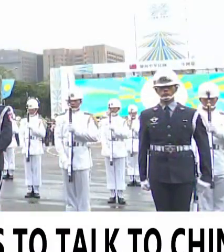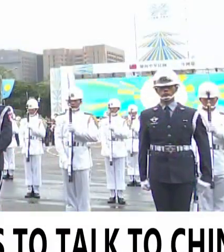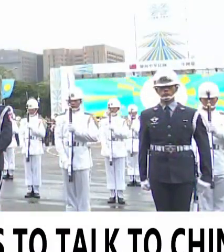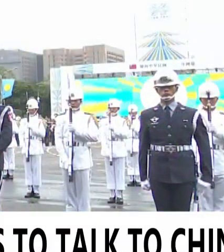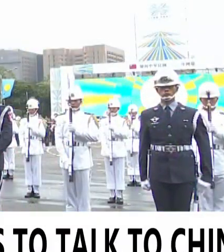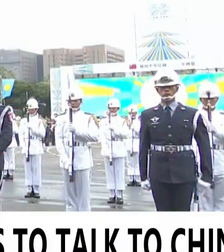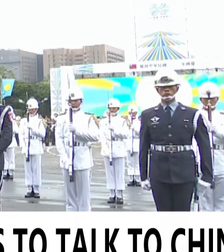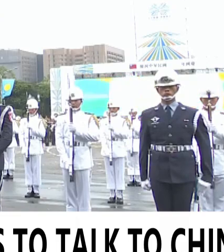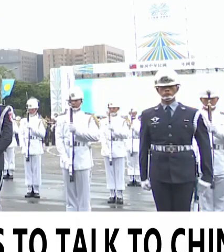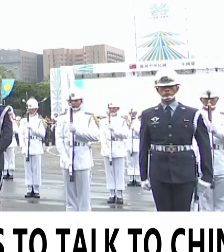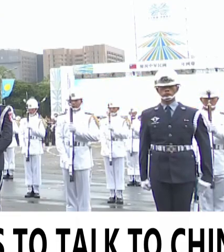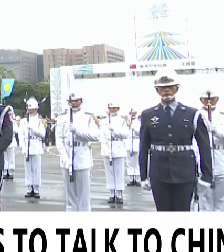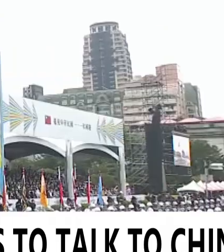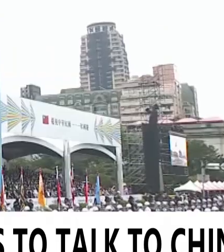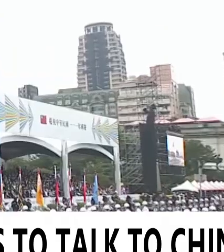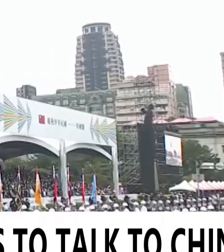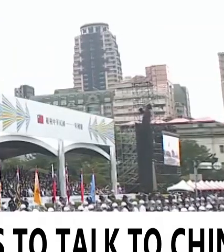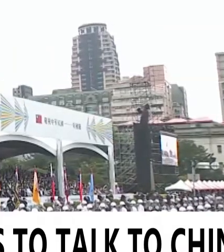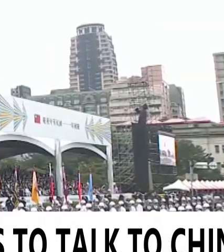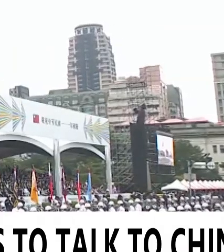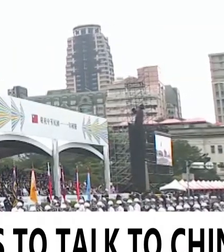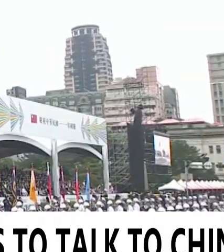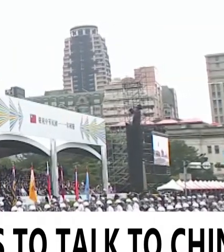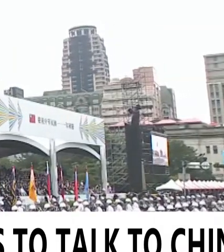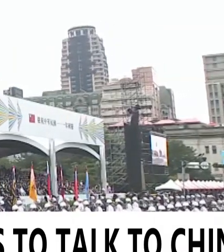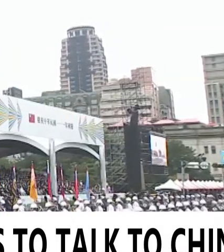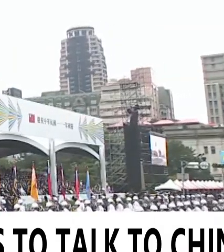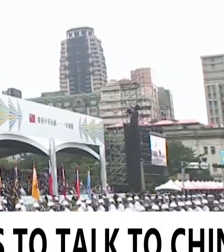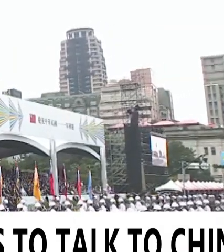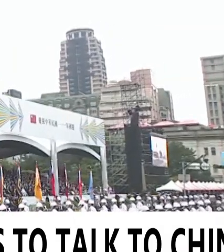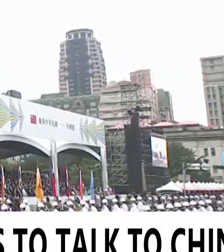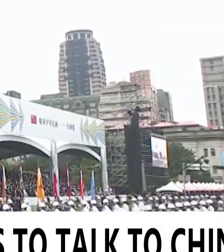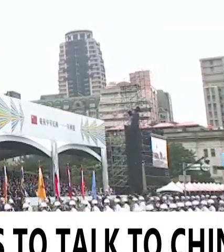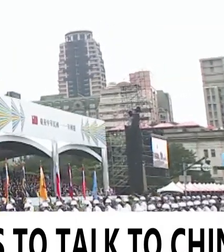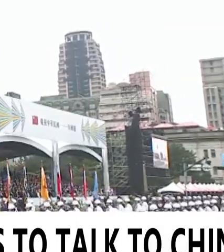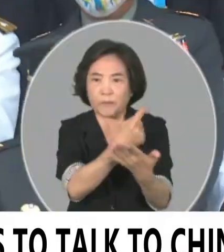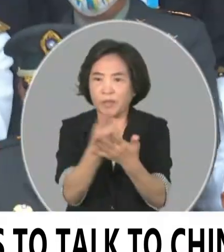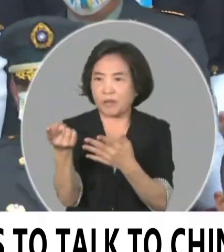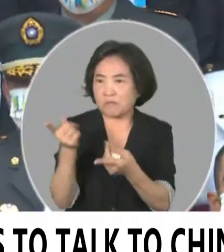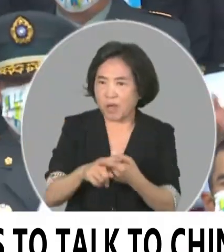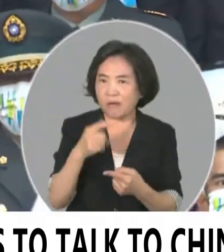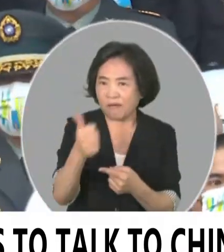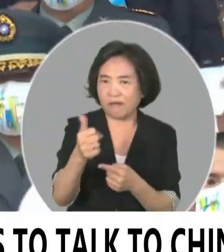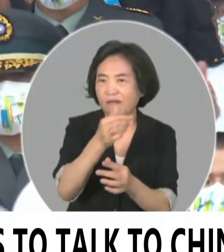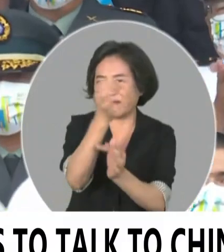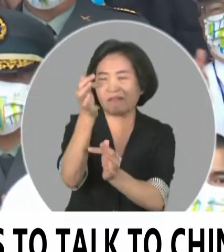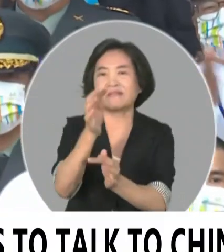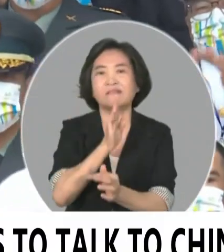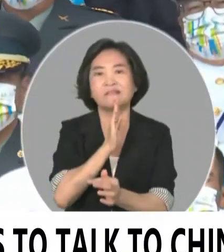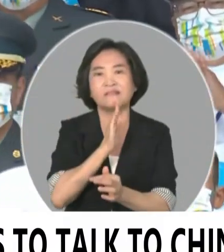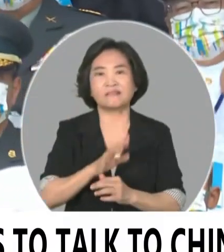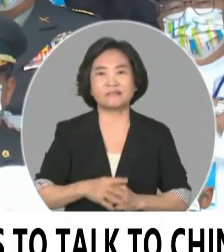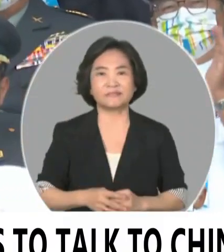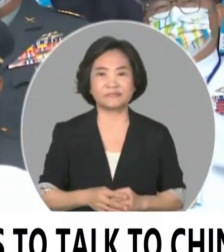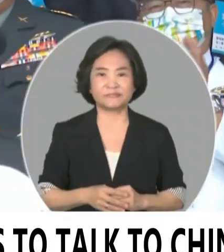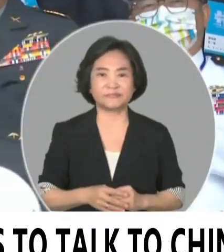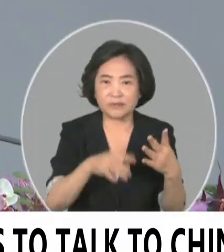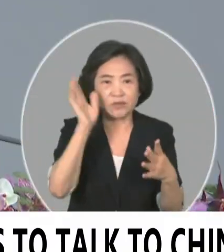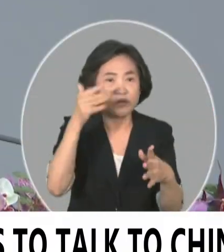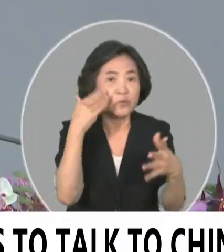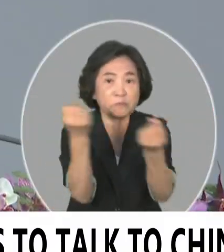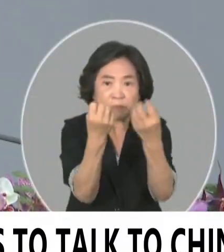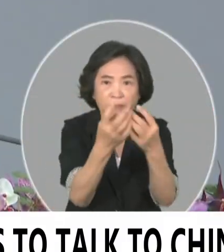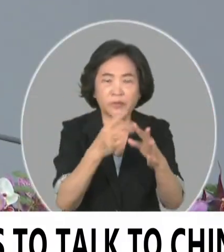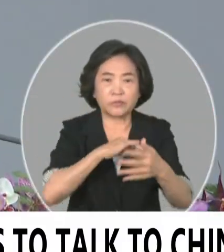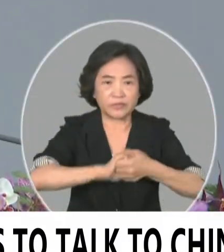escalated its intimidation and threatened peace and stability in the Taiwan Strait and region. Yet, the president laid